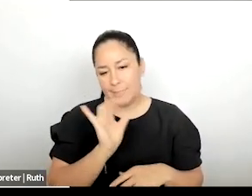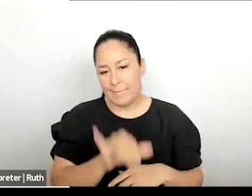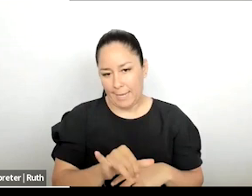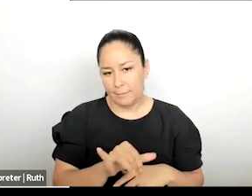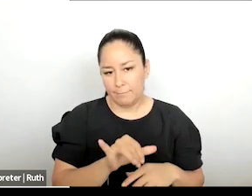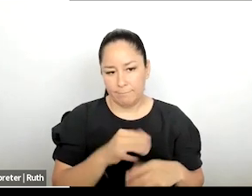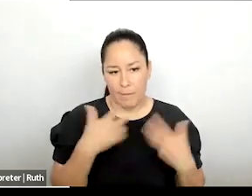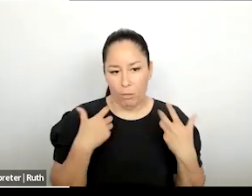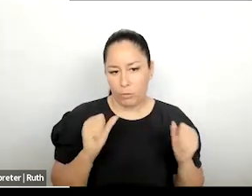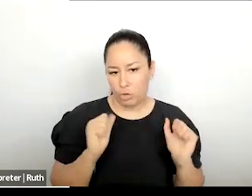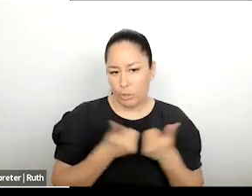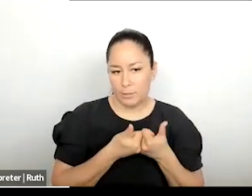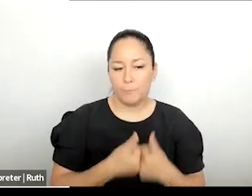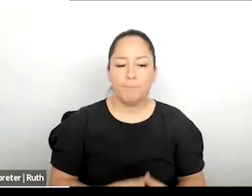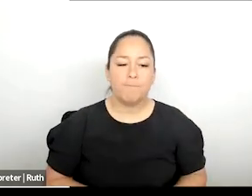challenge.